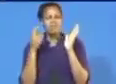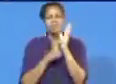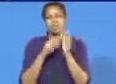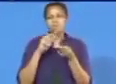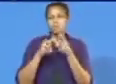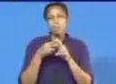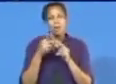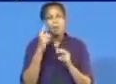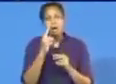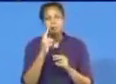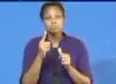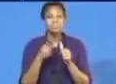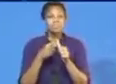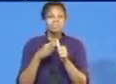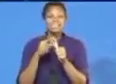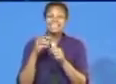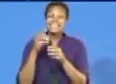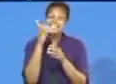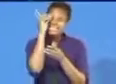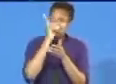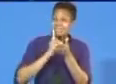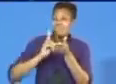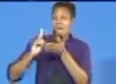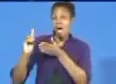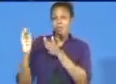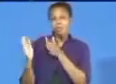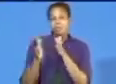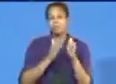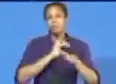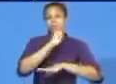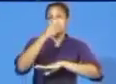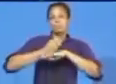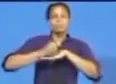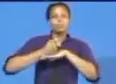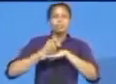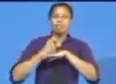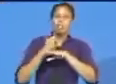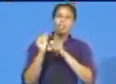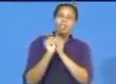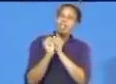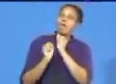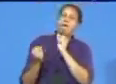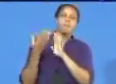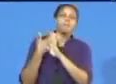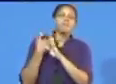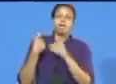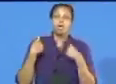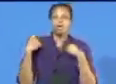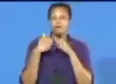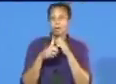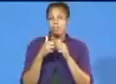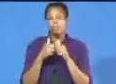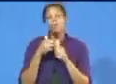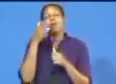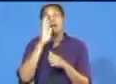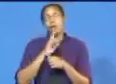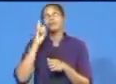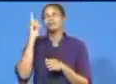one, divine provision was made long before you had a problem, and God will